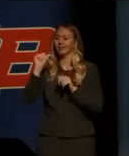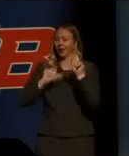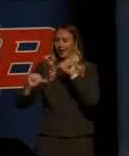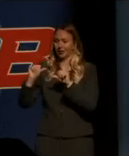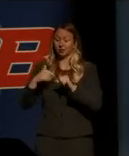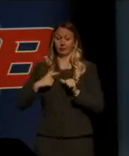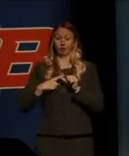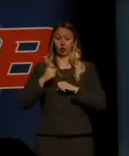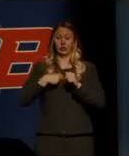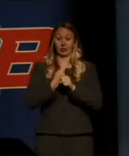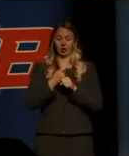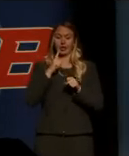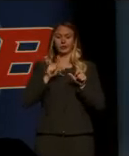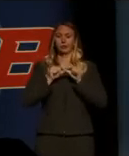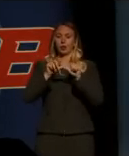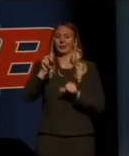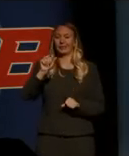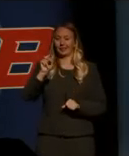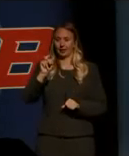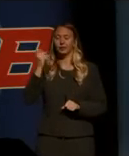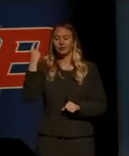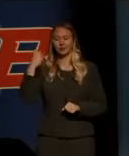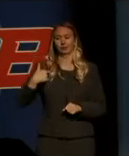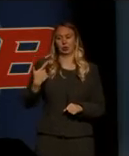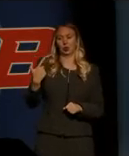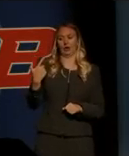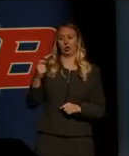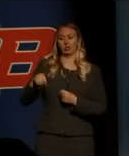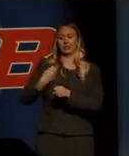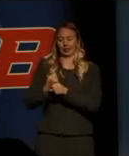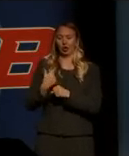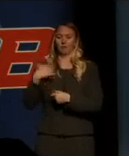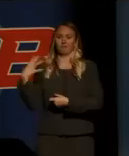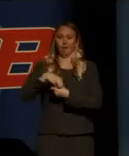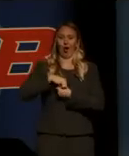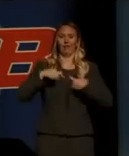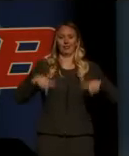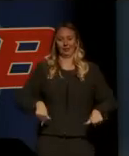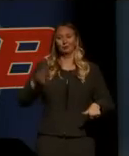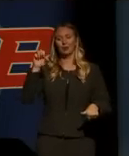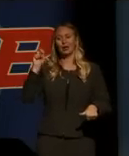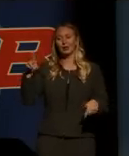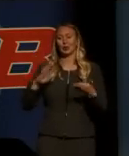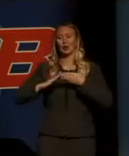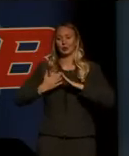college and starting my 21st year as a member of this campus community.